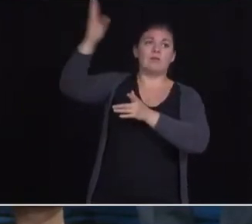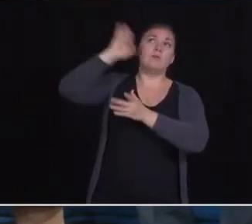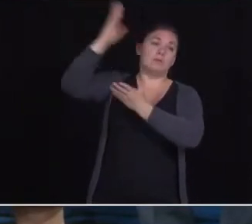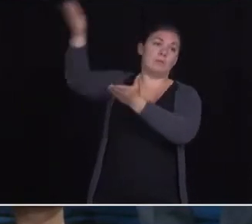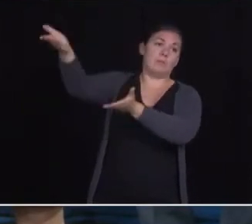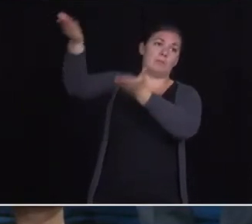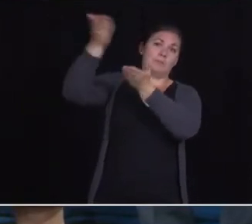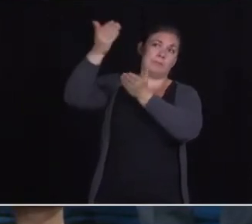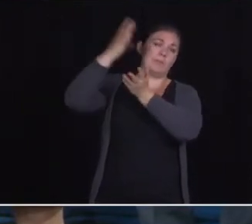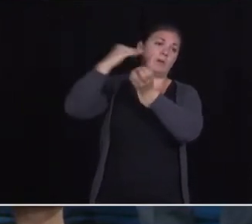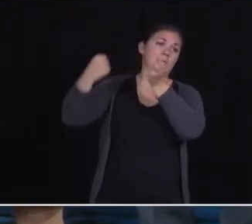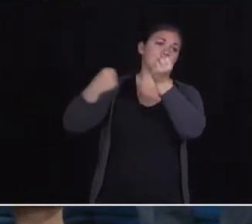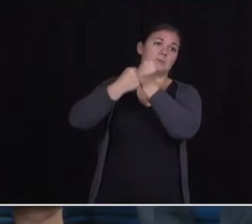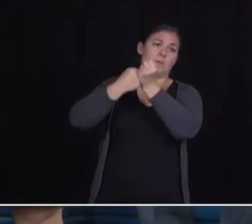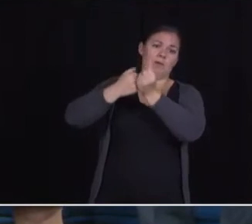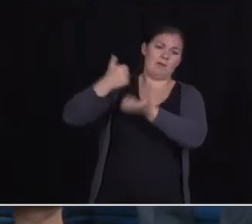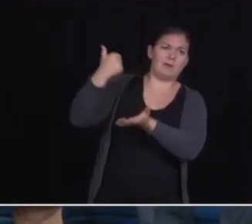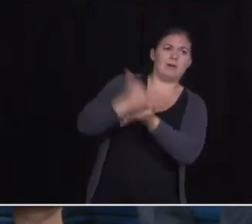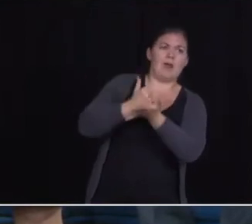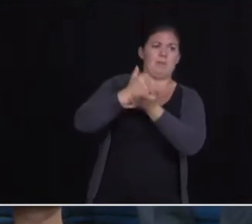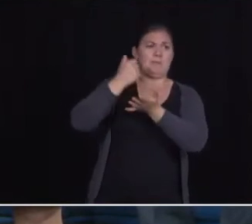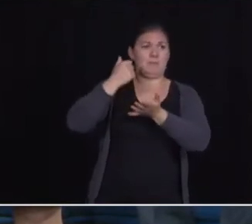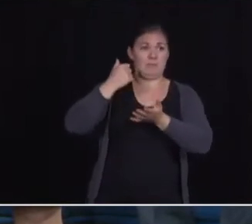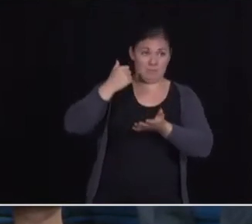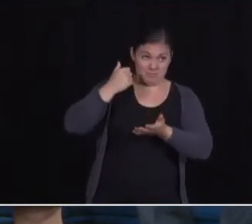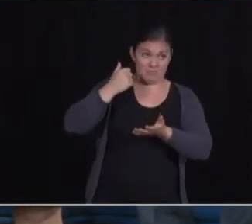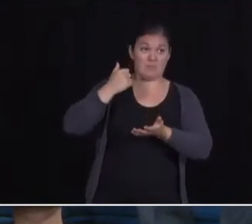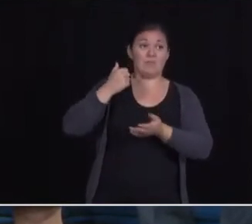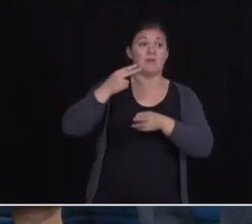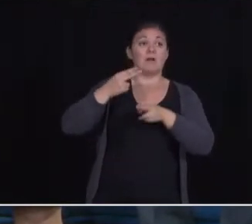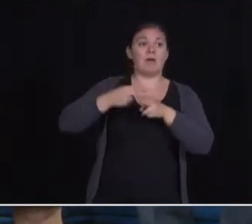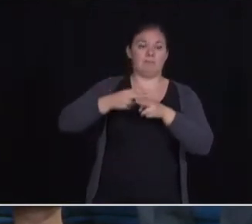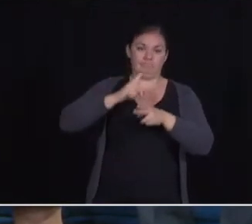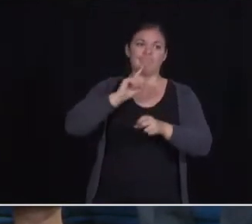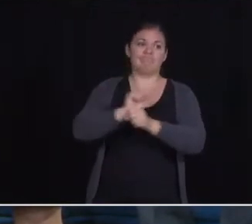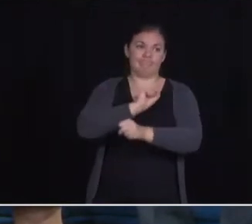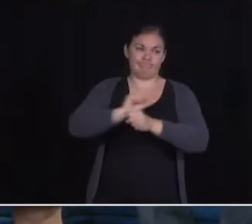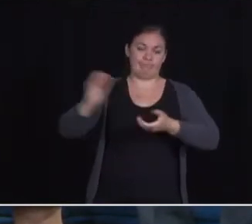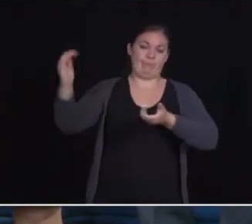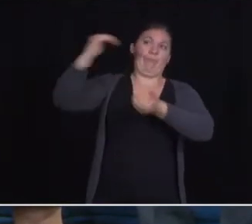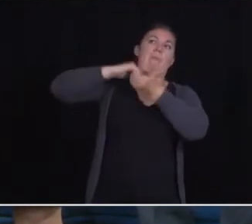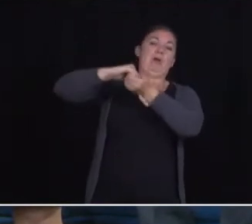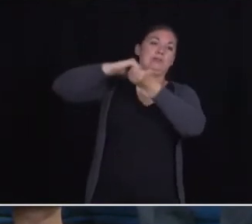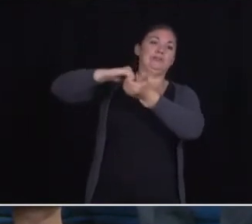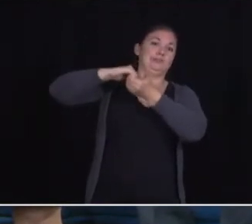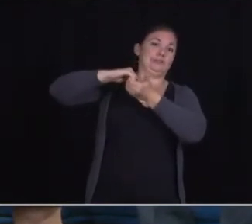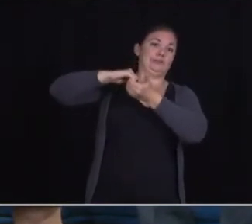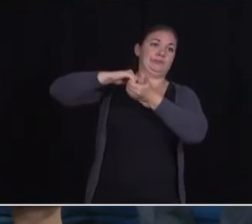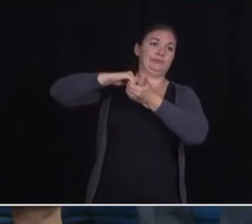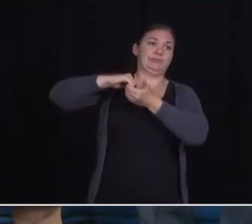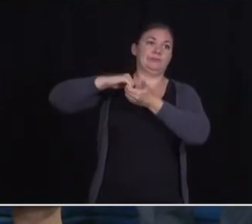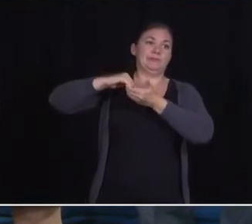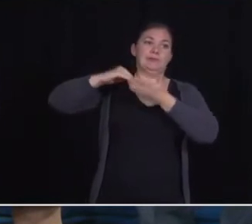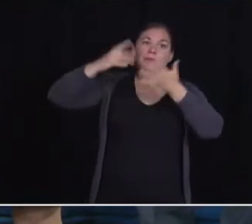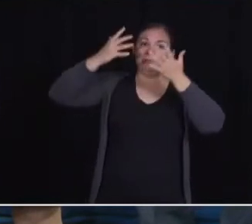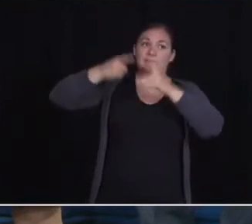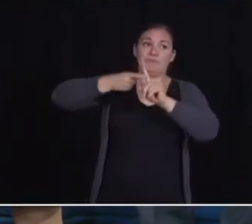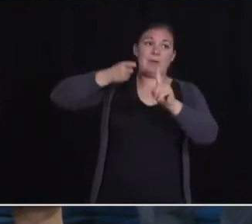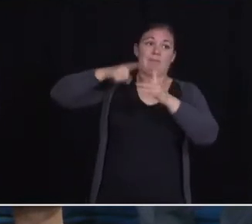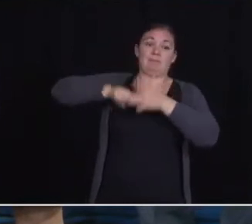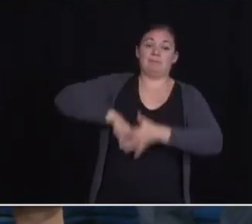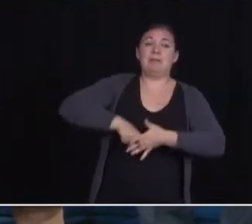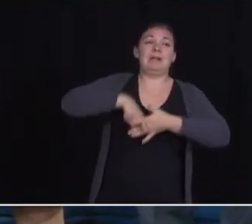is. And they've been true partners from day one. Anything we've ever needed, any request we've ever had